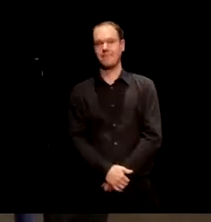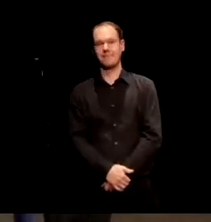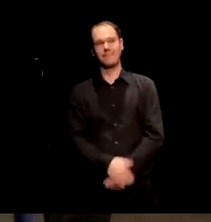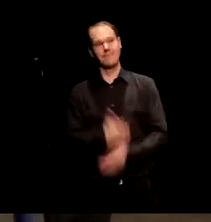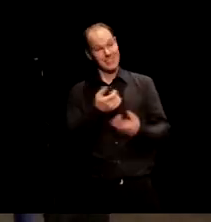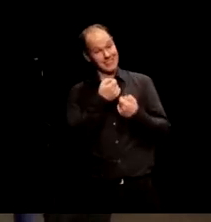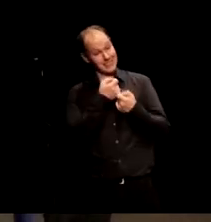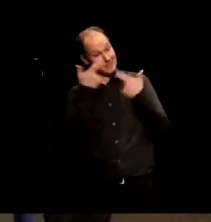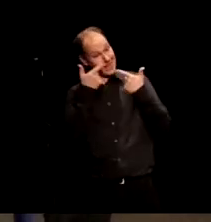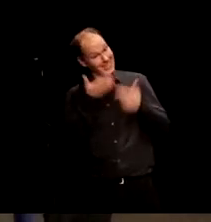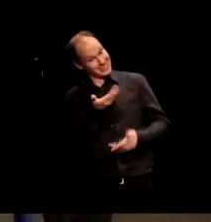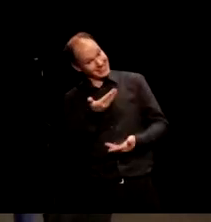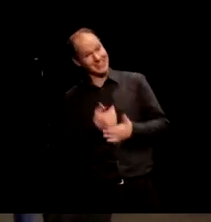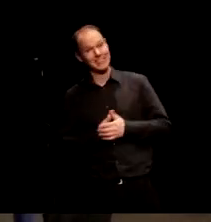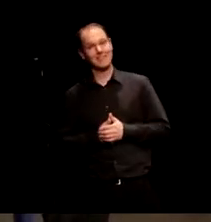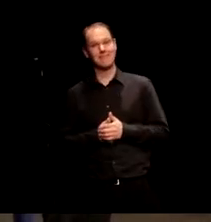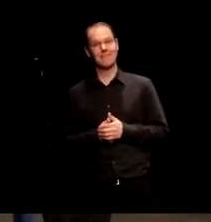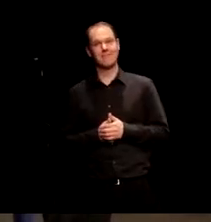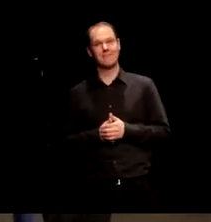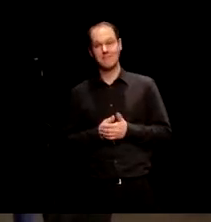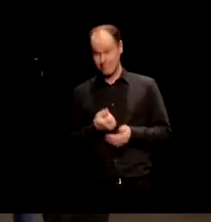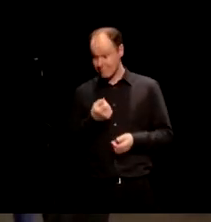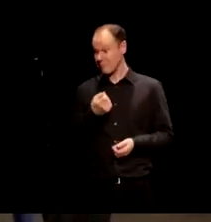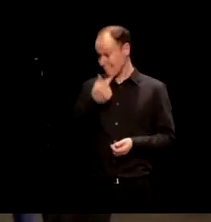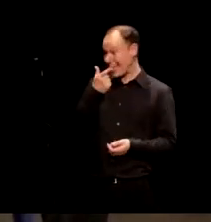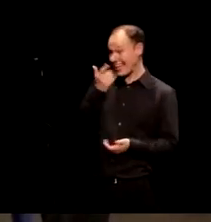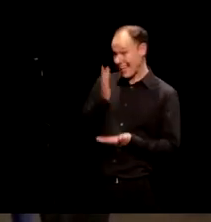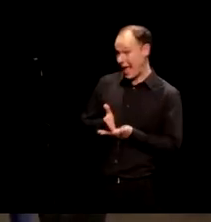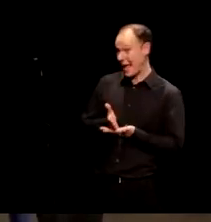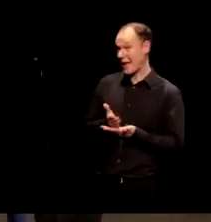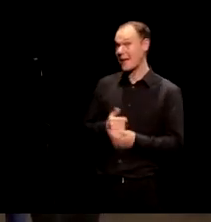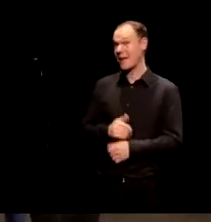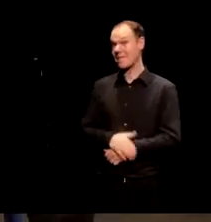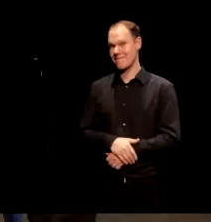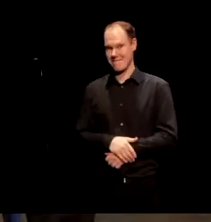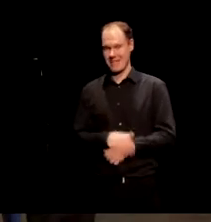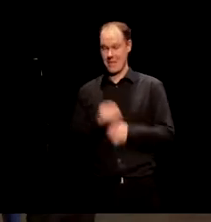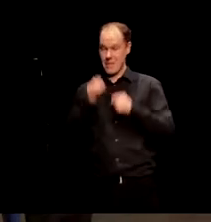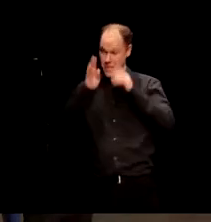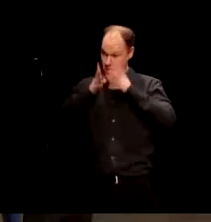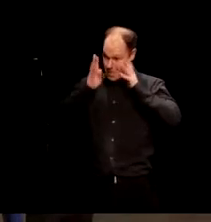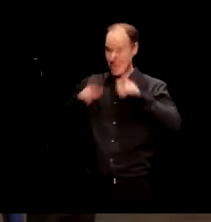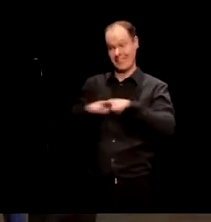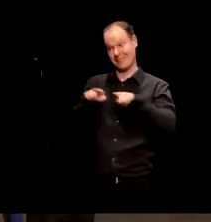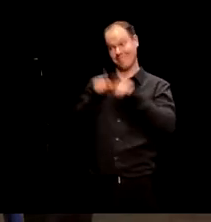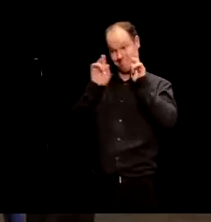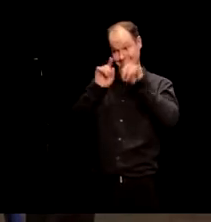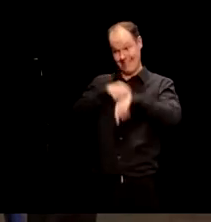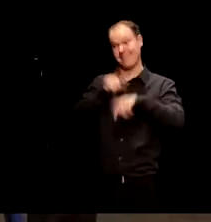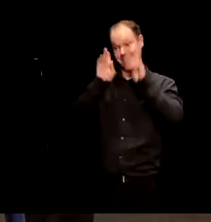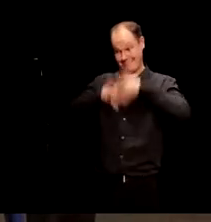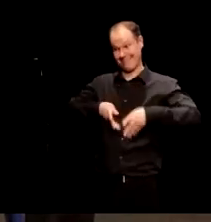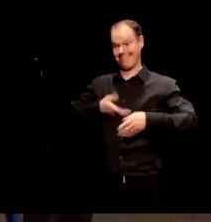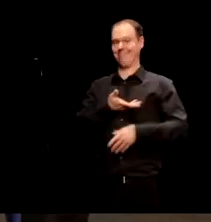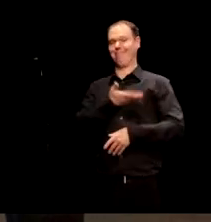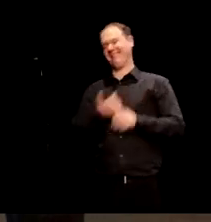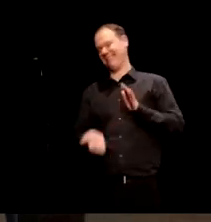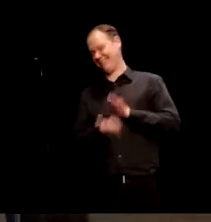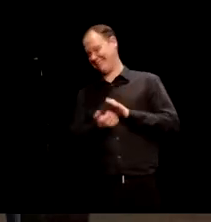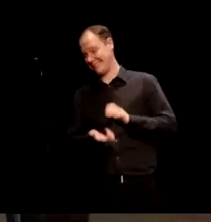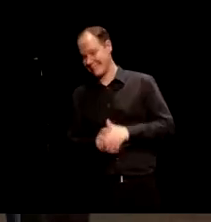promise. Now smile. I'm smiling with tears in my eyes. You won't see it.